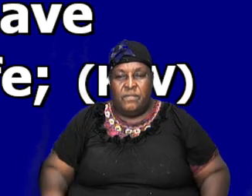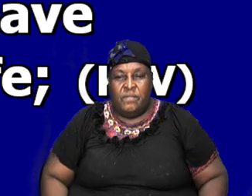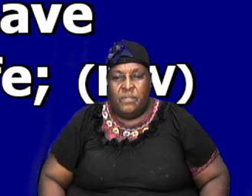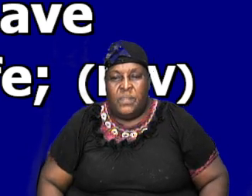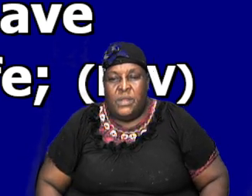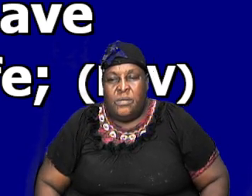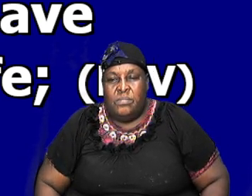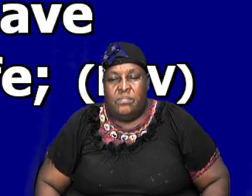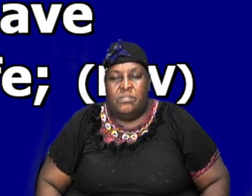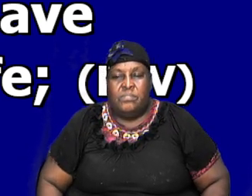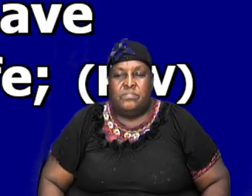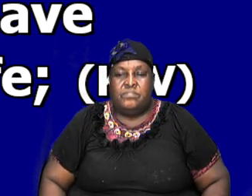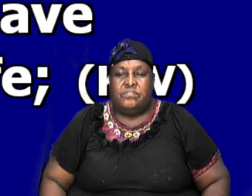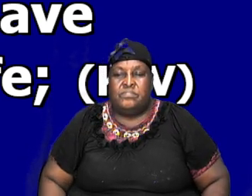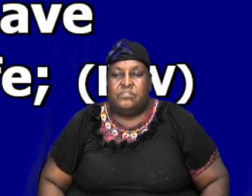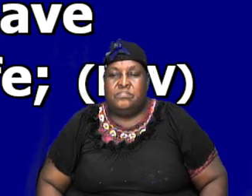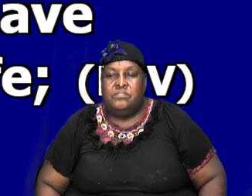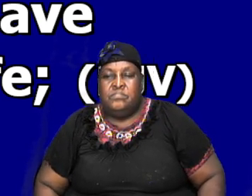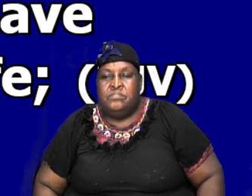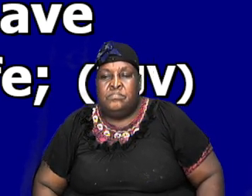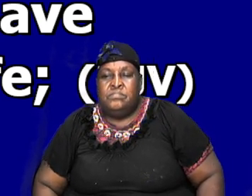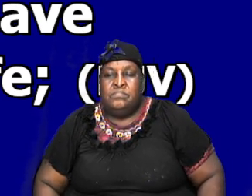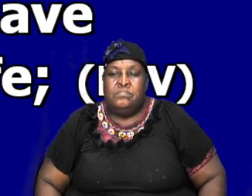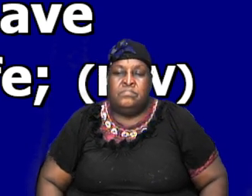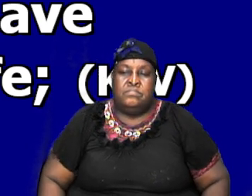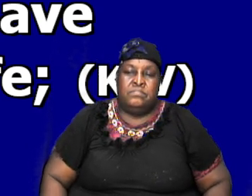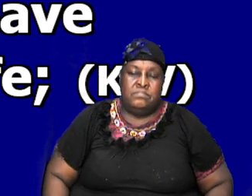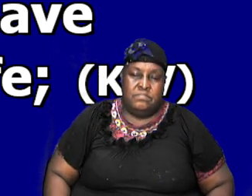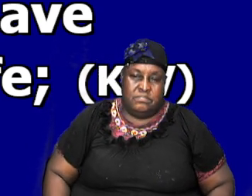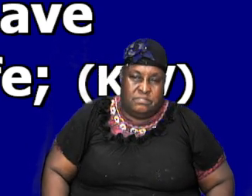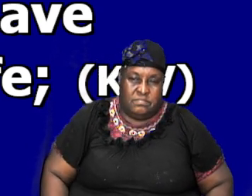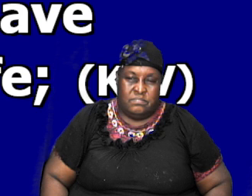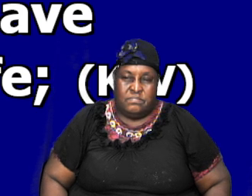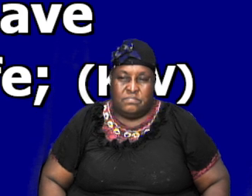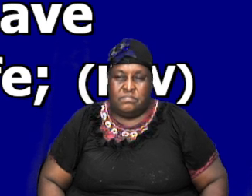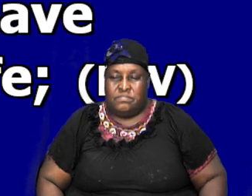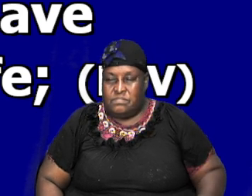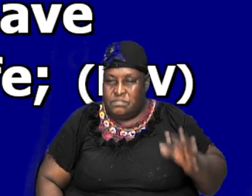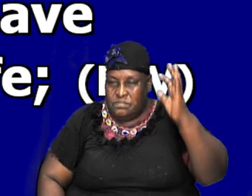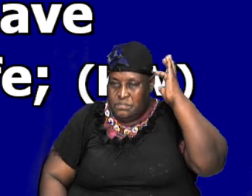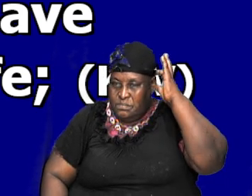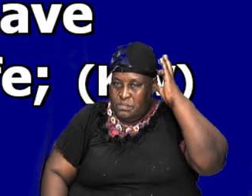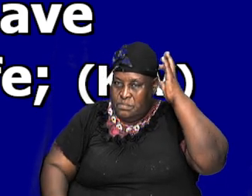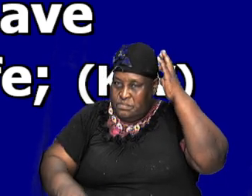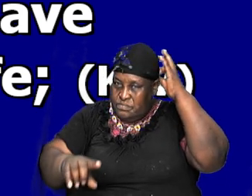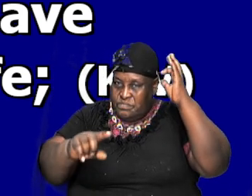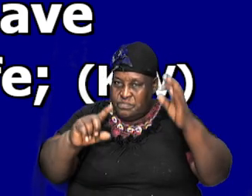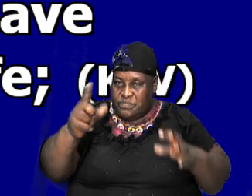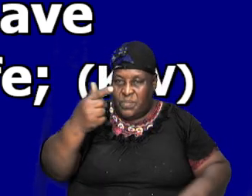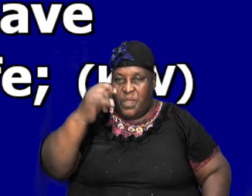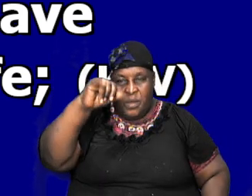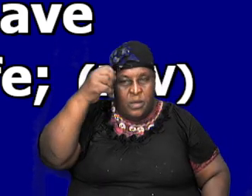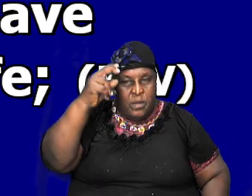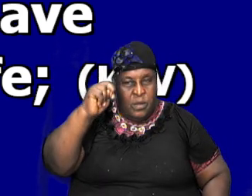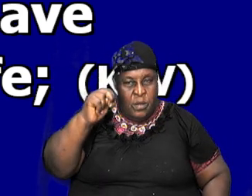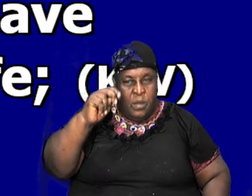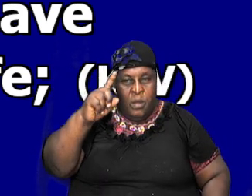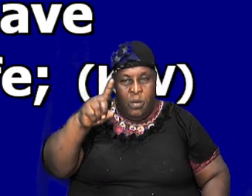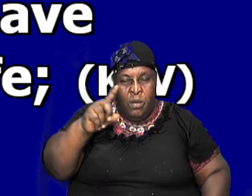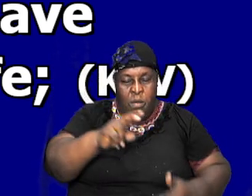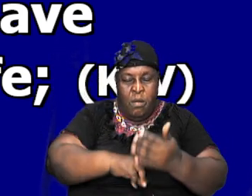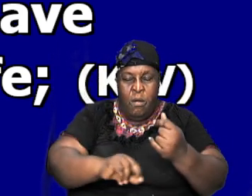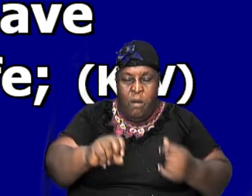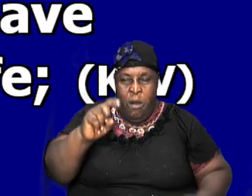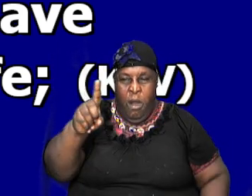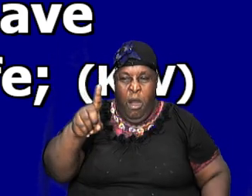right, of the word of life. All right, so this is 1 John 1 verse 1. We're going to come back to that,